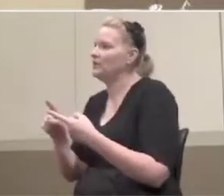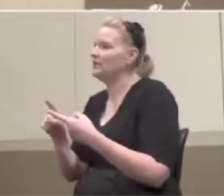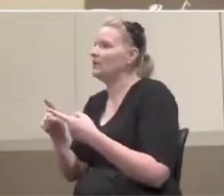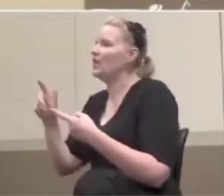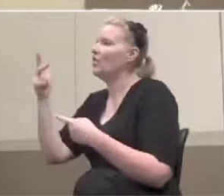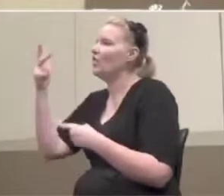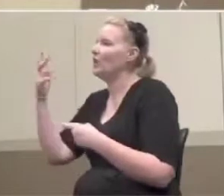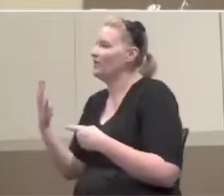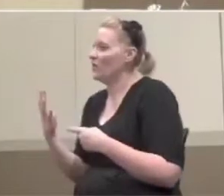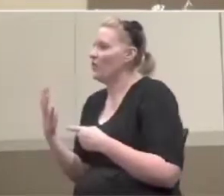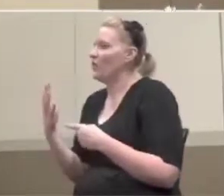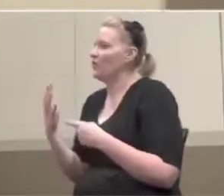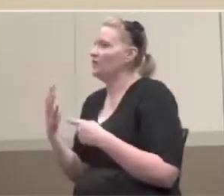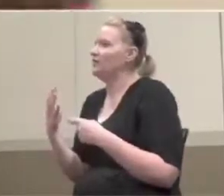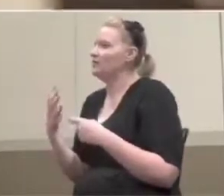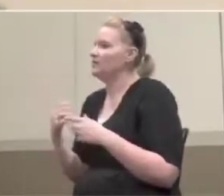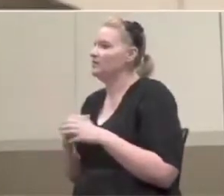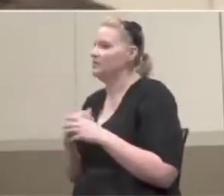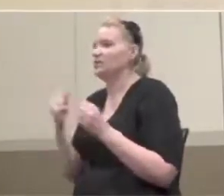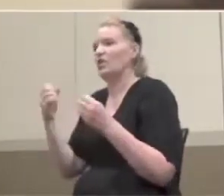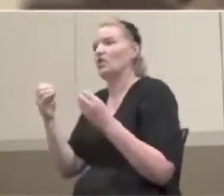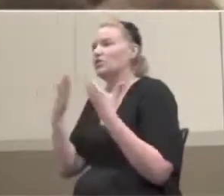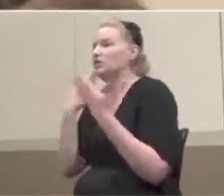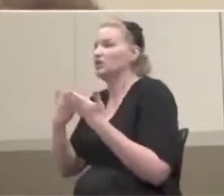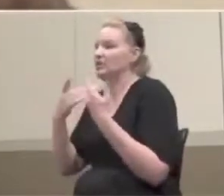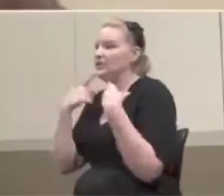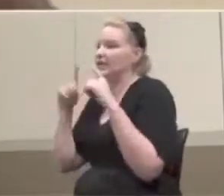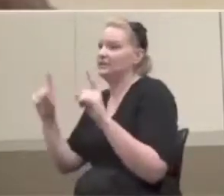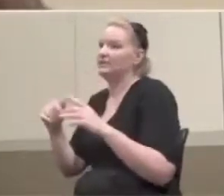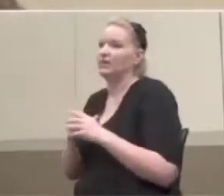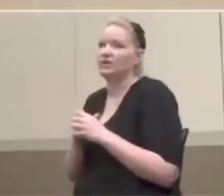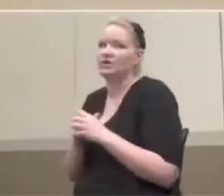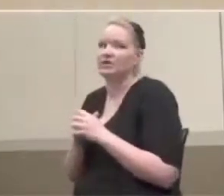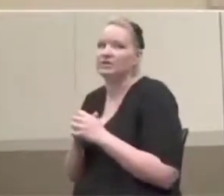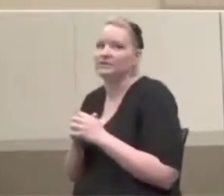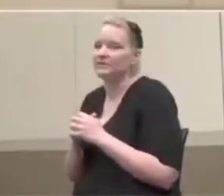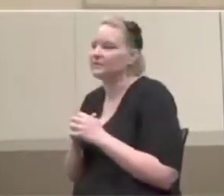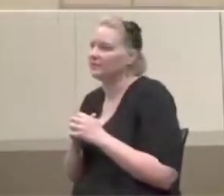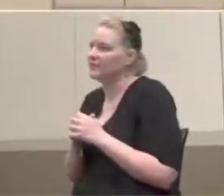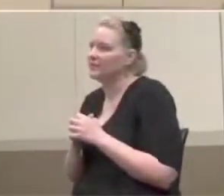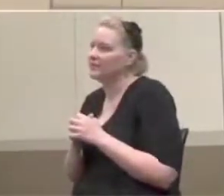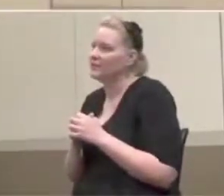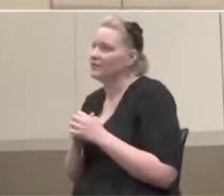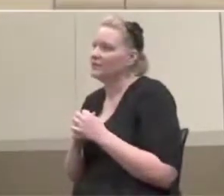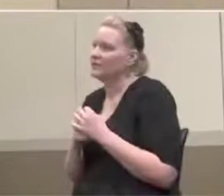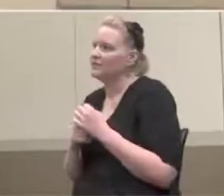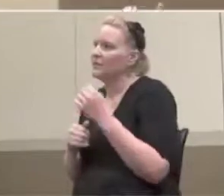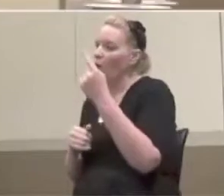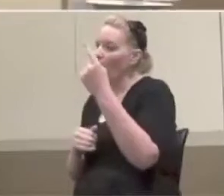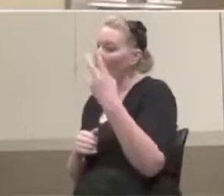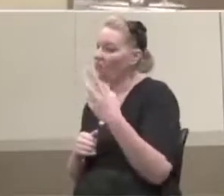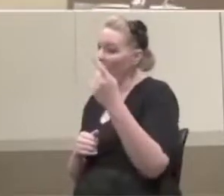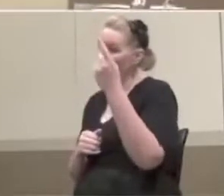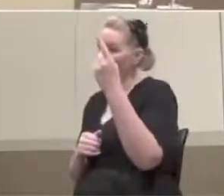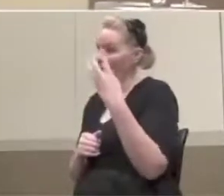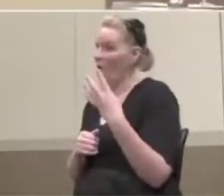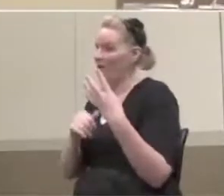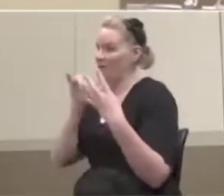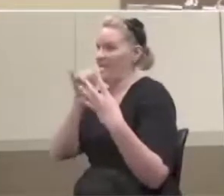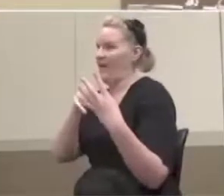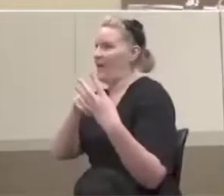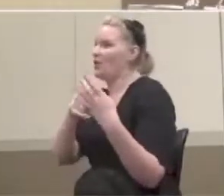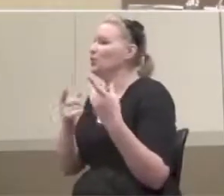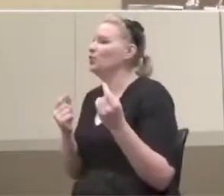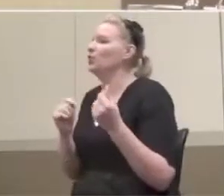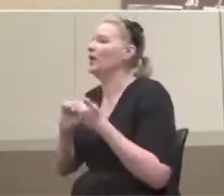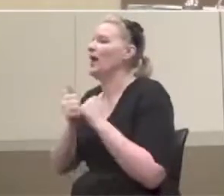Wow. That's a good success story. That quarter is, we've got to teach him a different script. What are you willing to put up with? And what